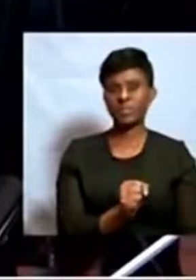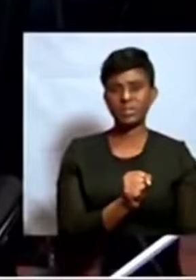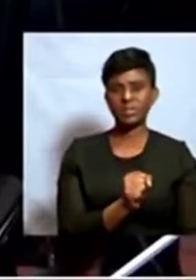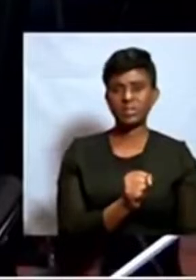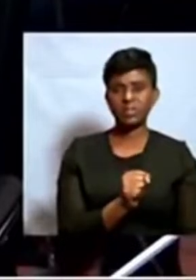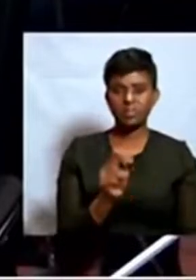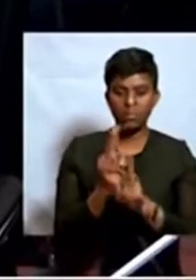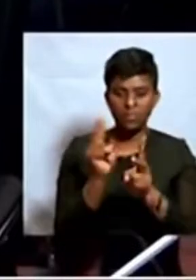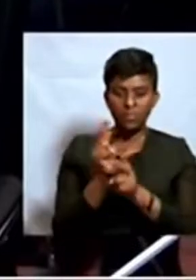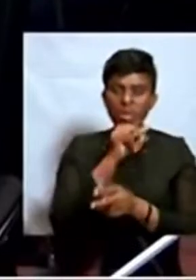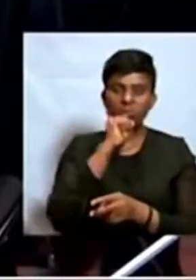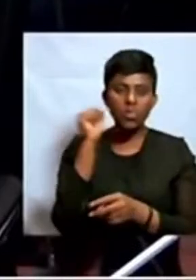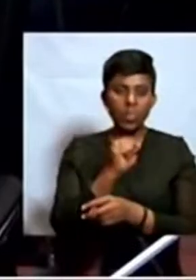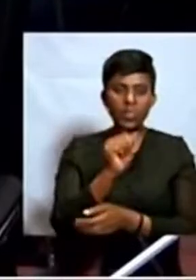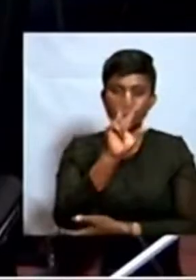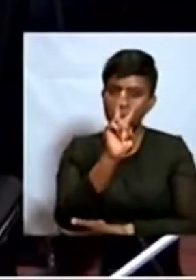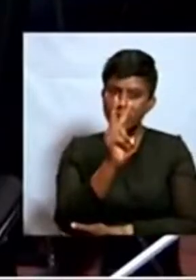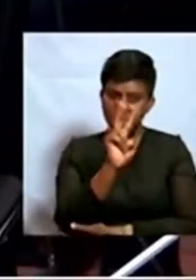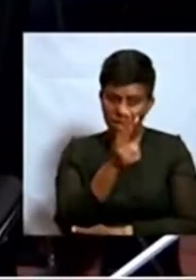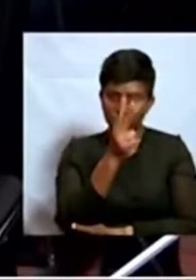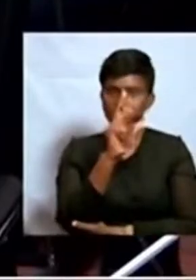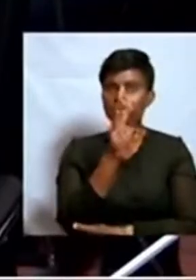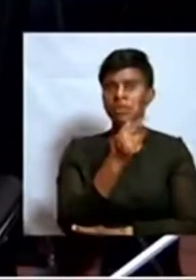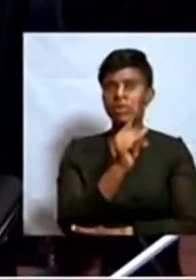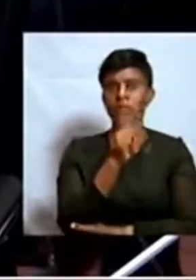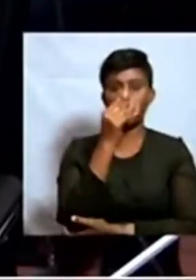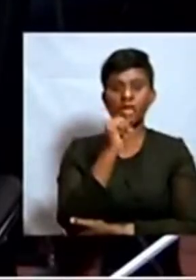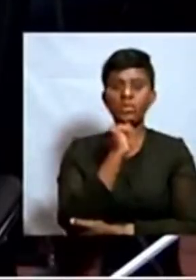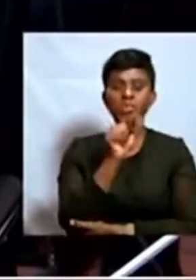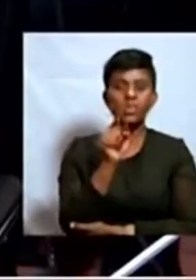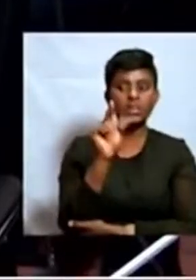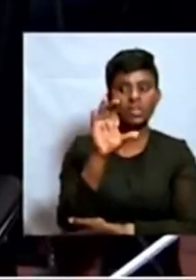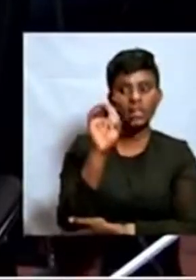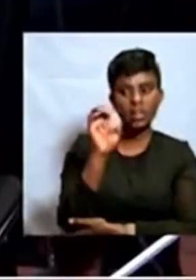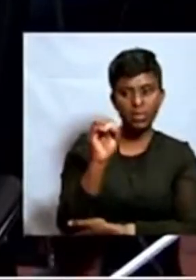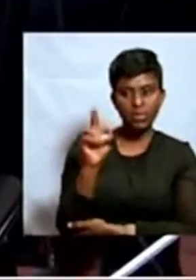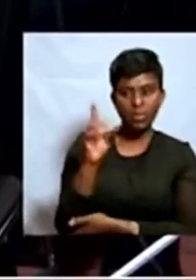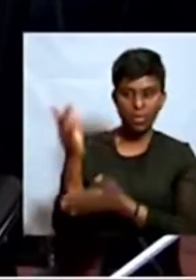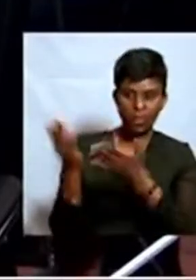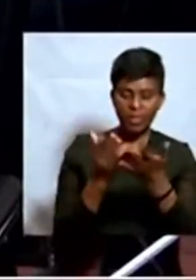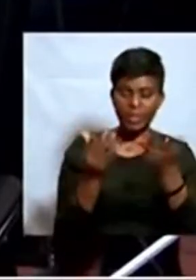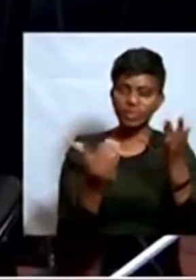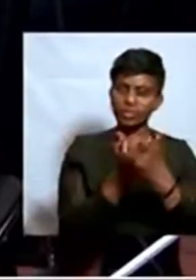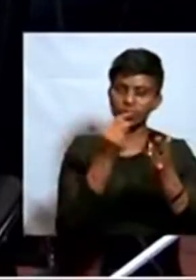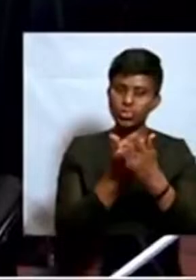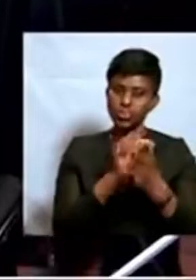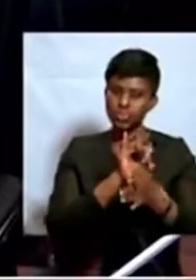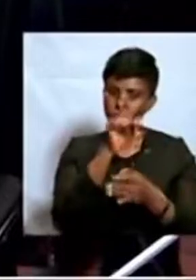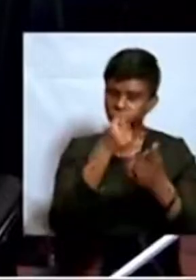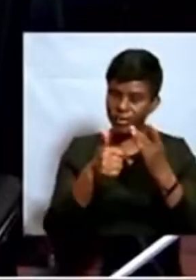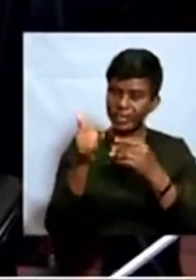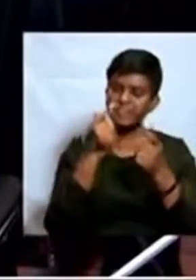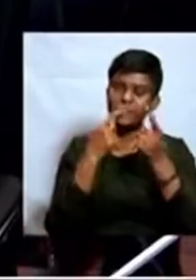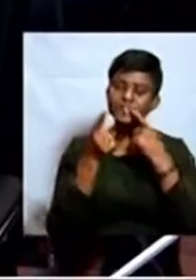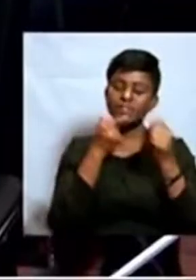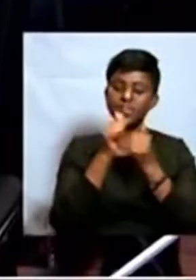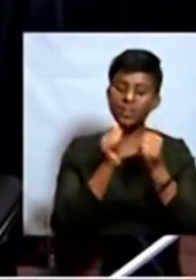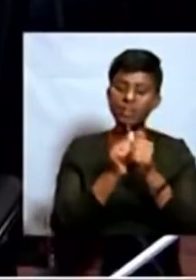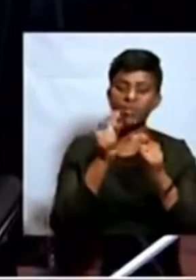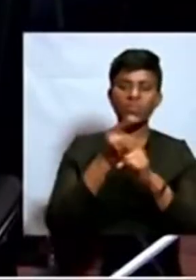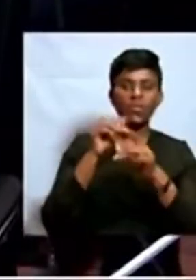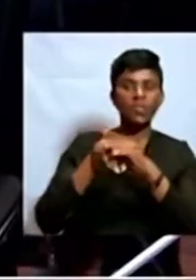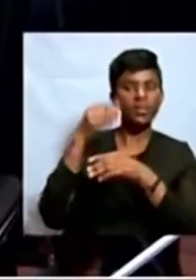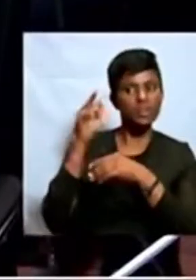basically second-rate or third-rate planes? Why not, CEO, bring those modern aircraft that you are talking about right from the